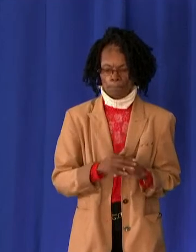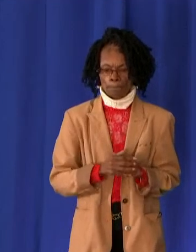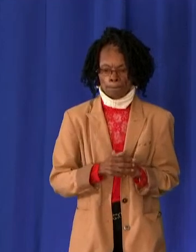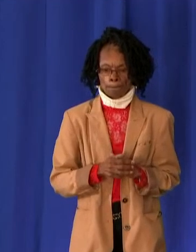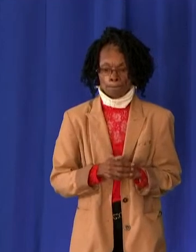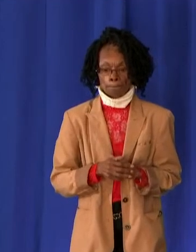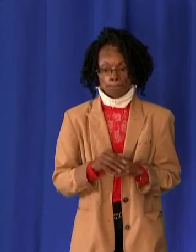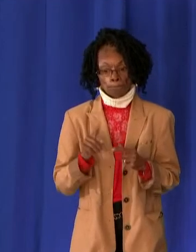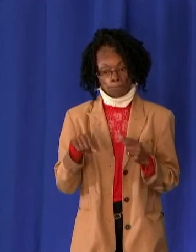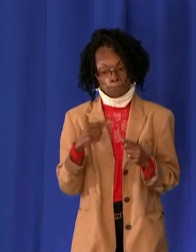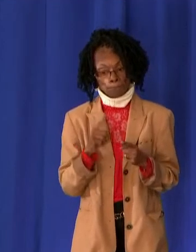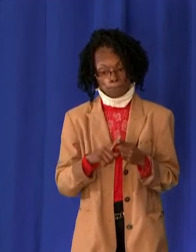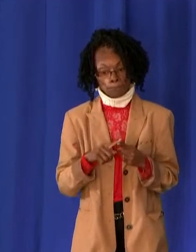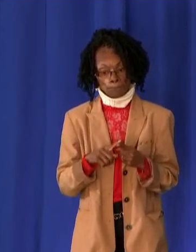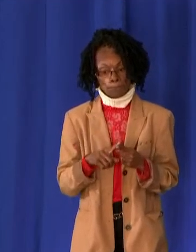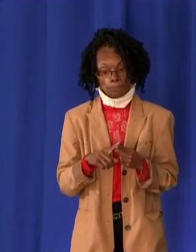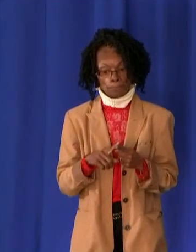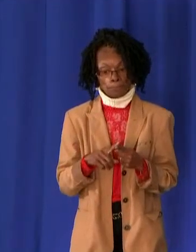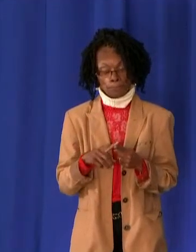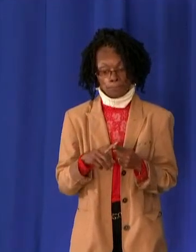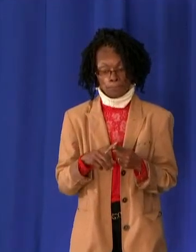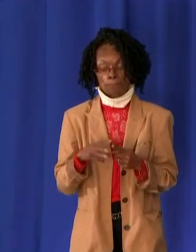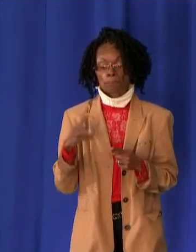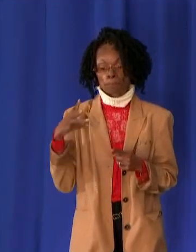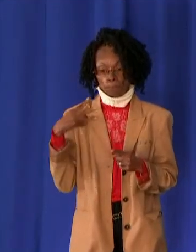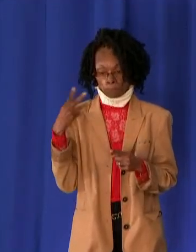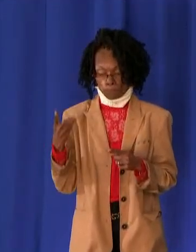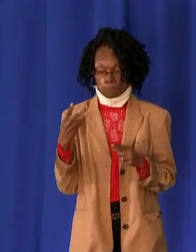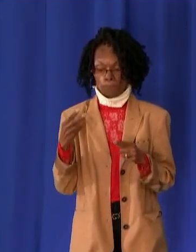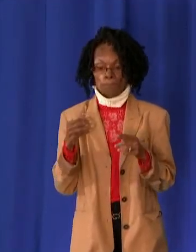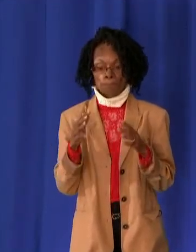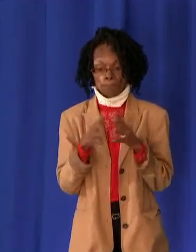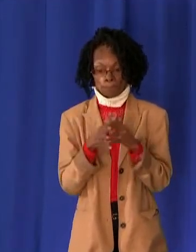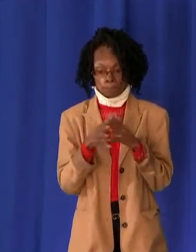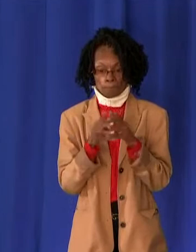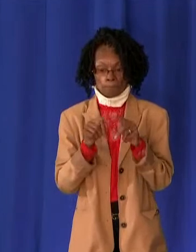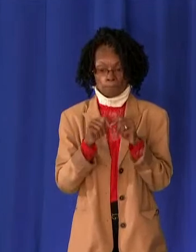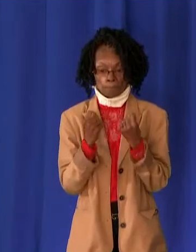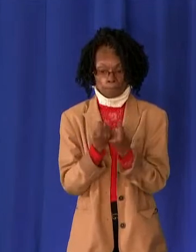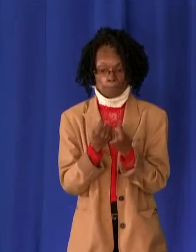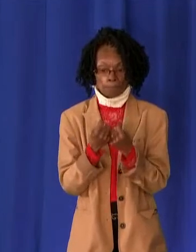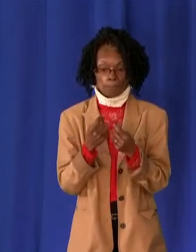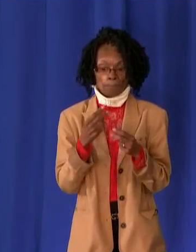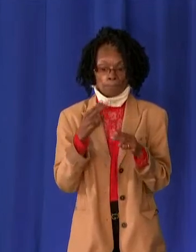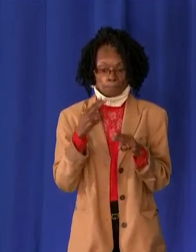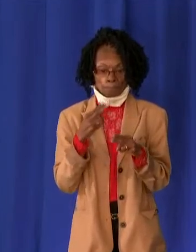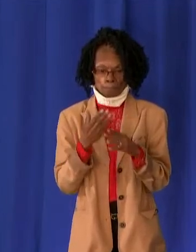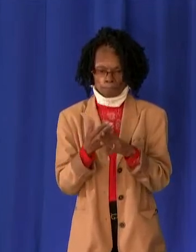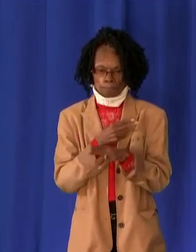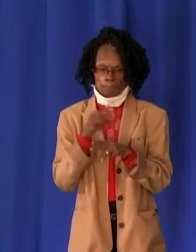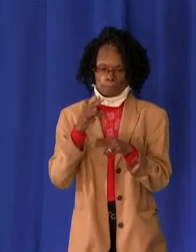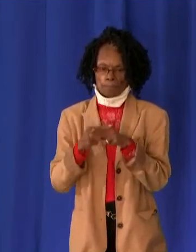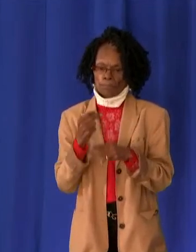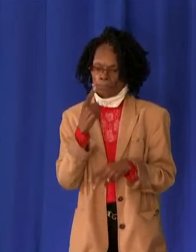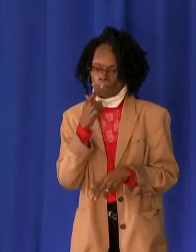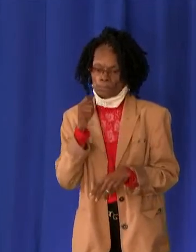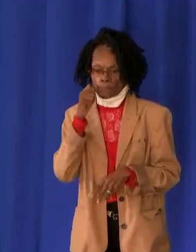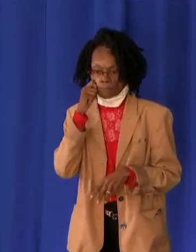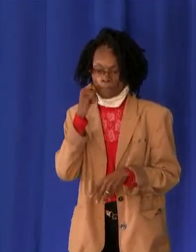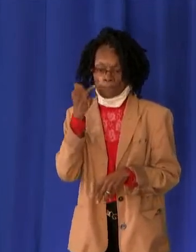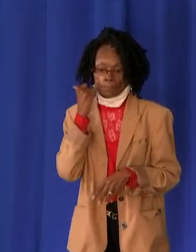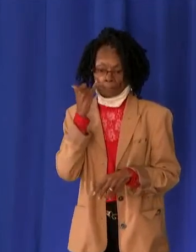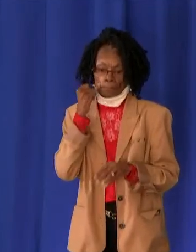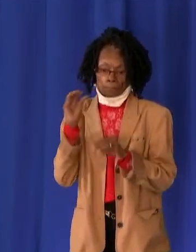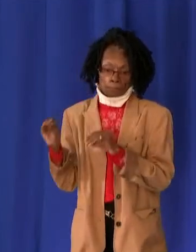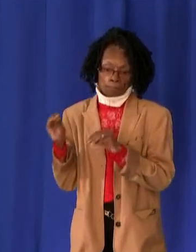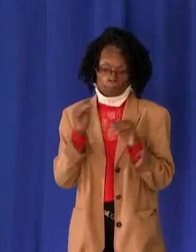when the Washington football team was still called the Redskins, you said that they would need to change the name if they ever wanted to move to the district. That name has changed